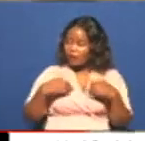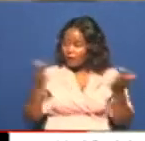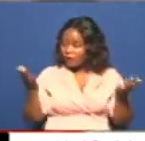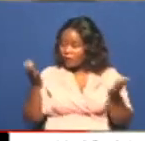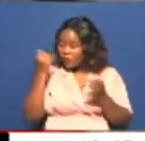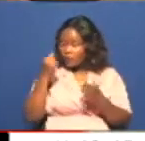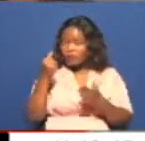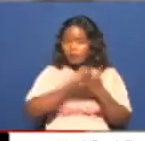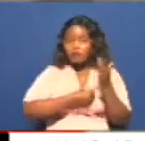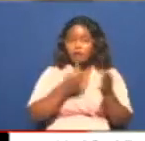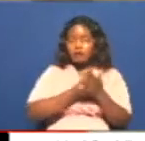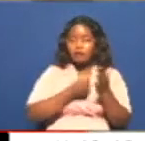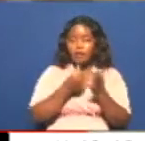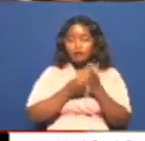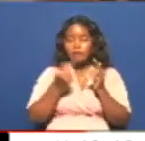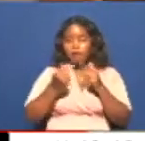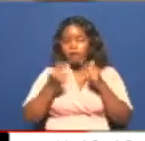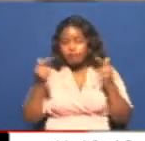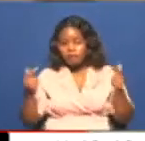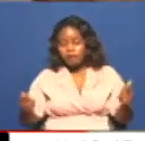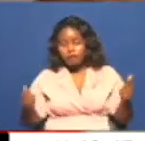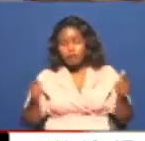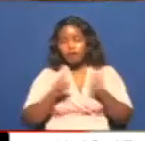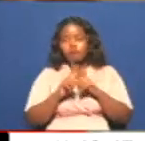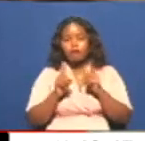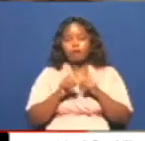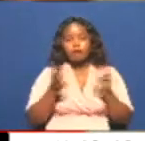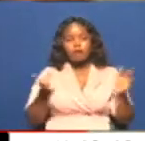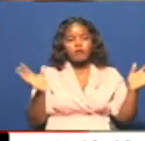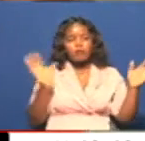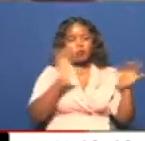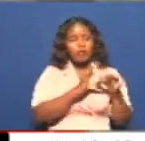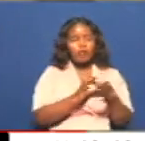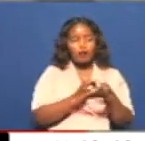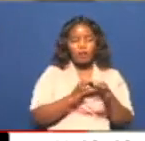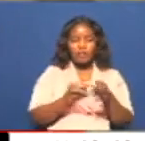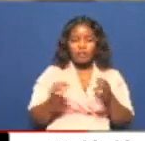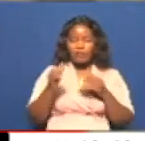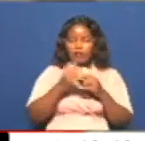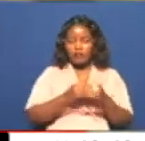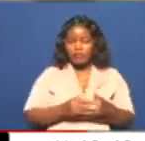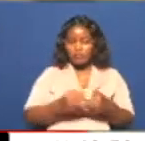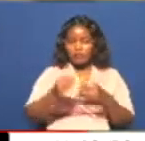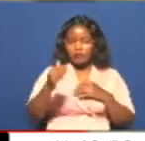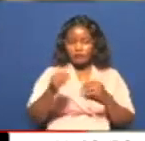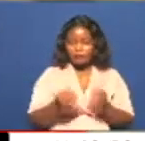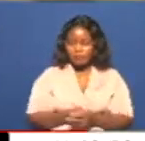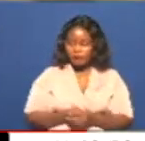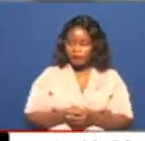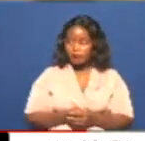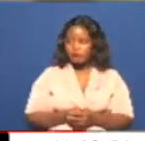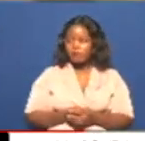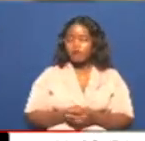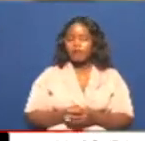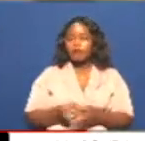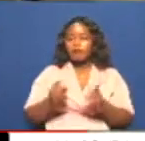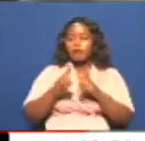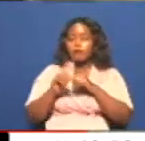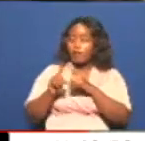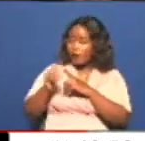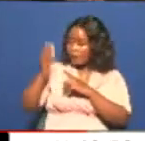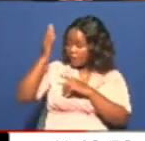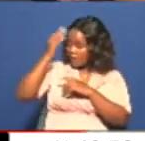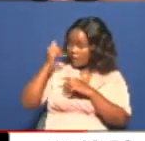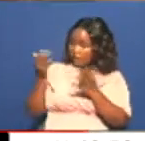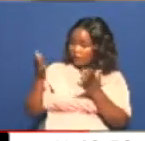parochial interests, our land, our culture, our what. Then now you're given the whole country to lead. Yeah. Then you start figuring out, What do I do with Marsabit? Mm.